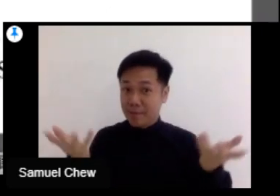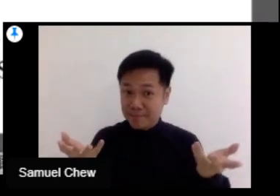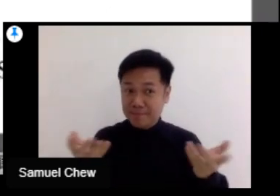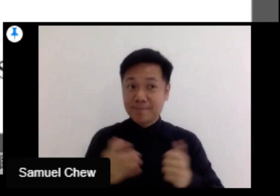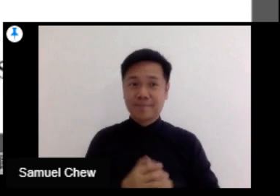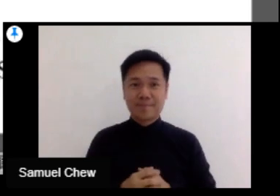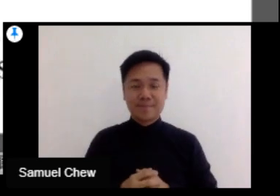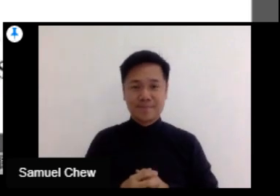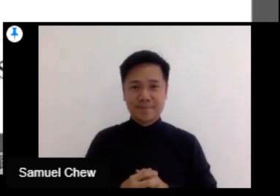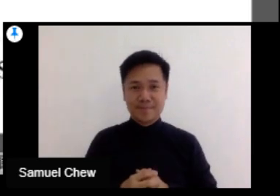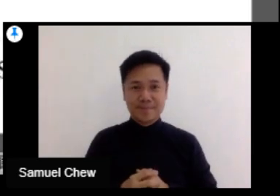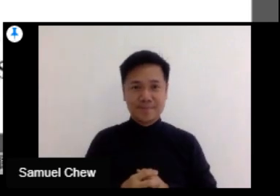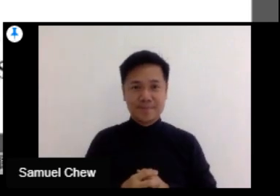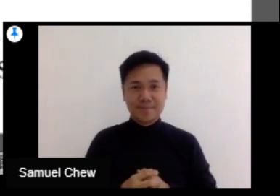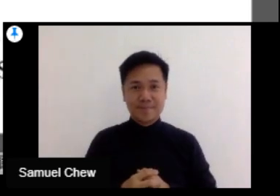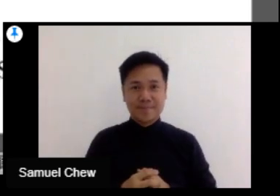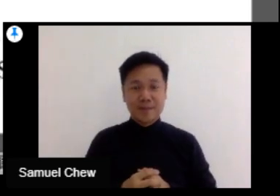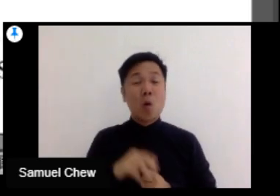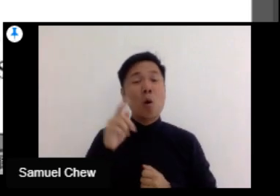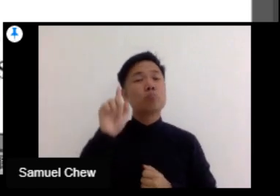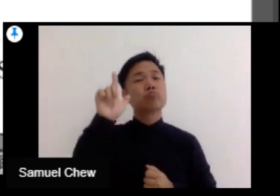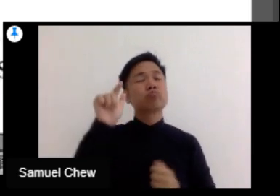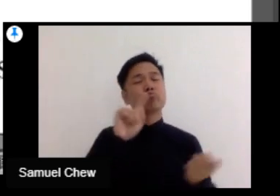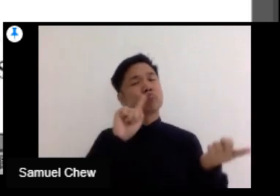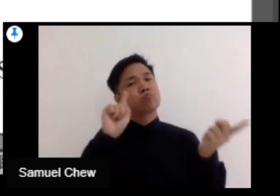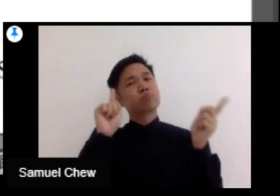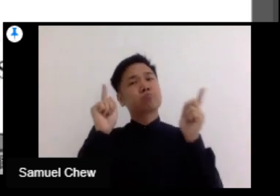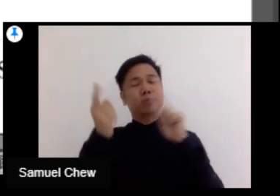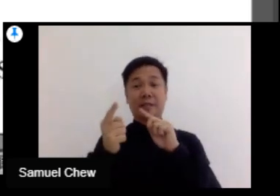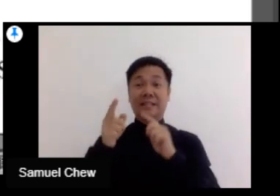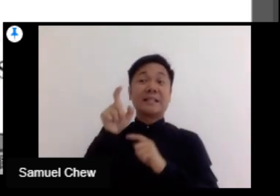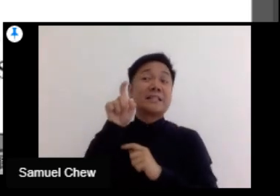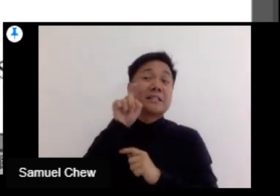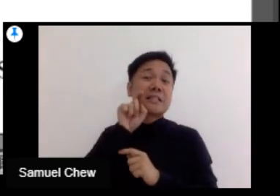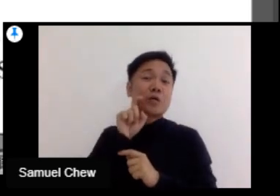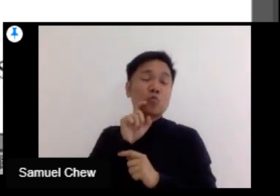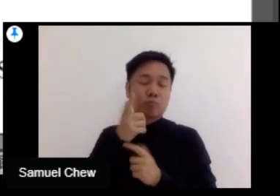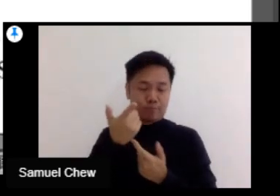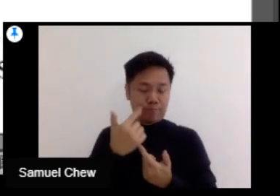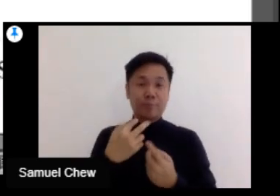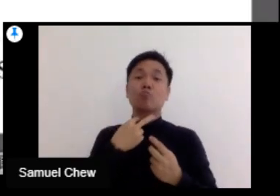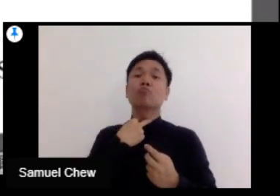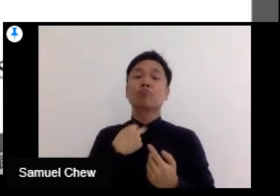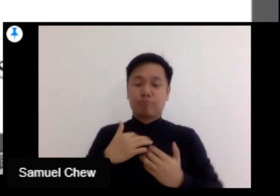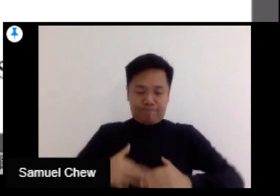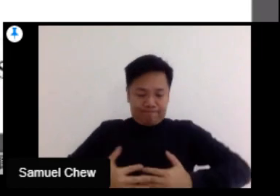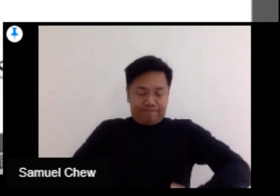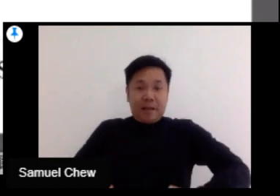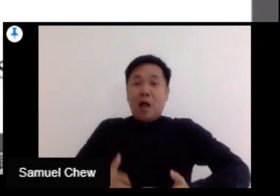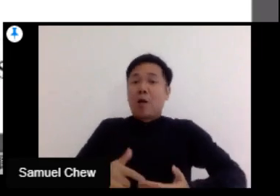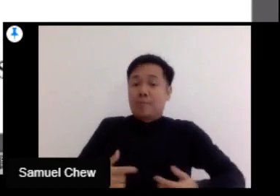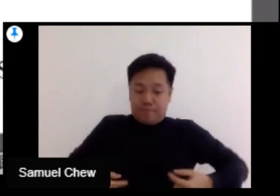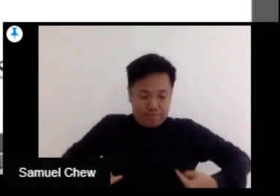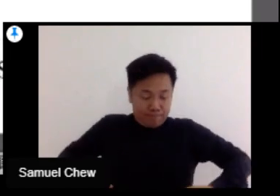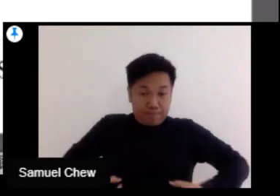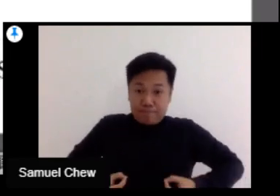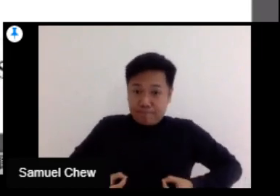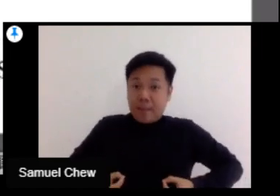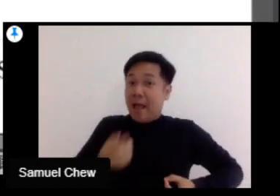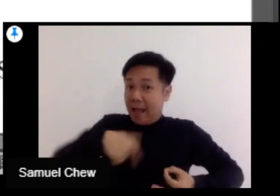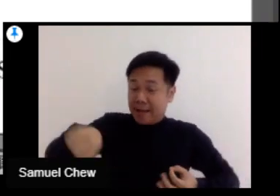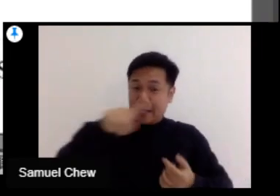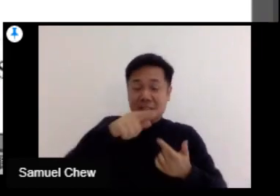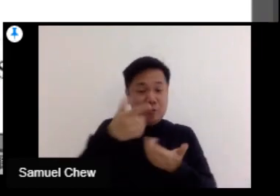it will be changed sexual and reproductive health, services, and reproductive